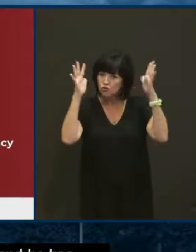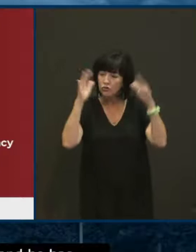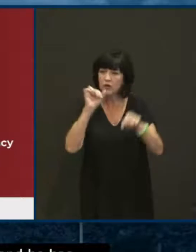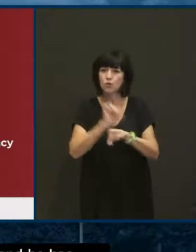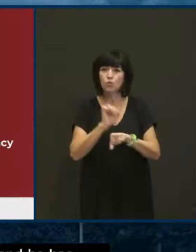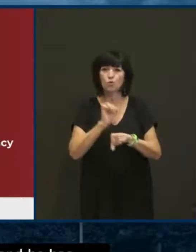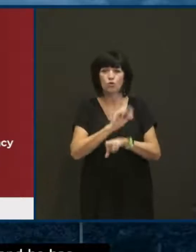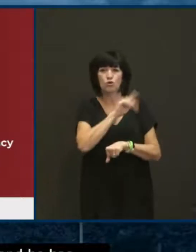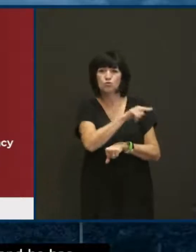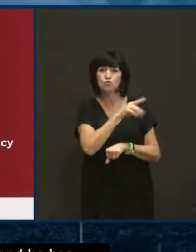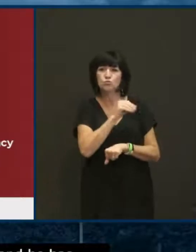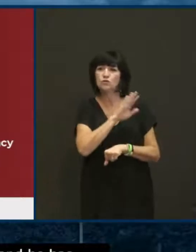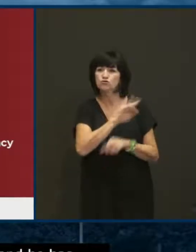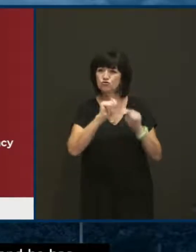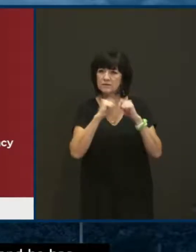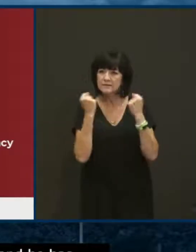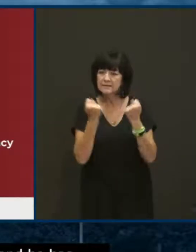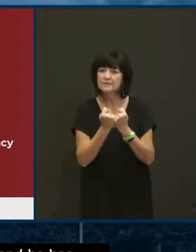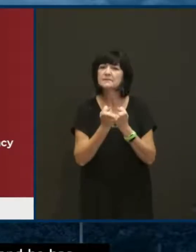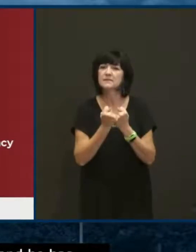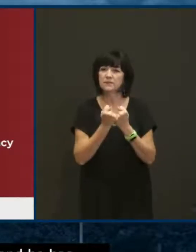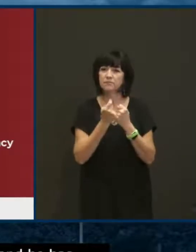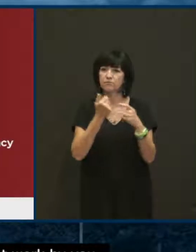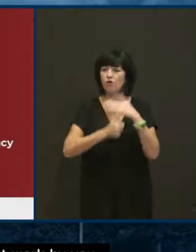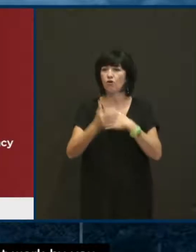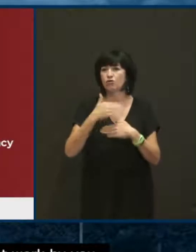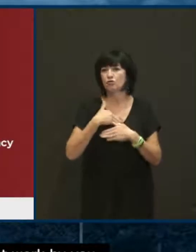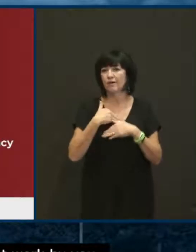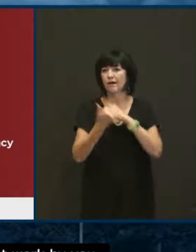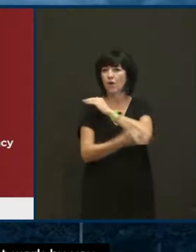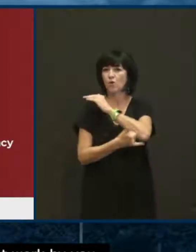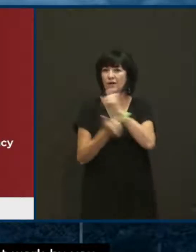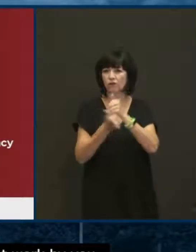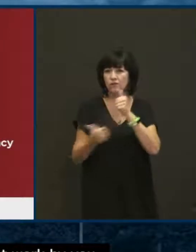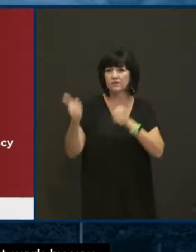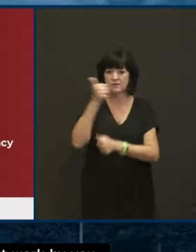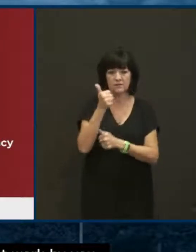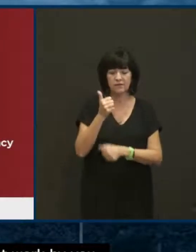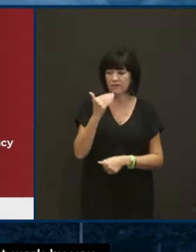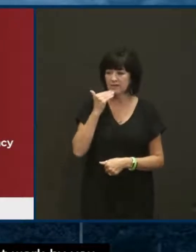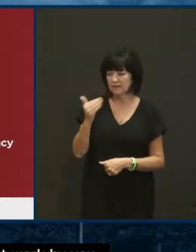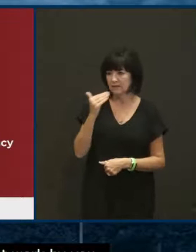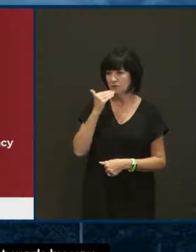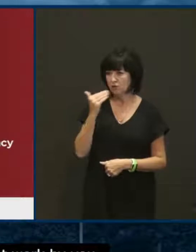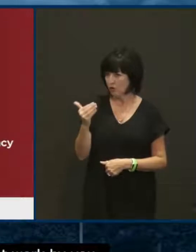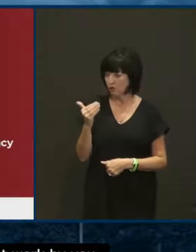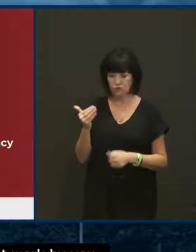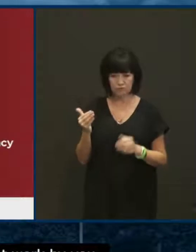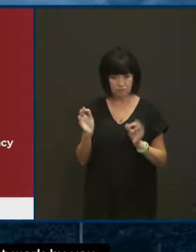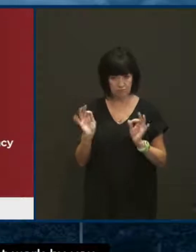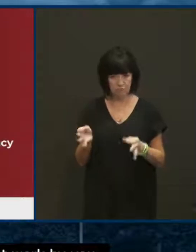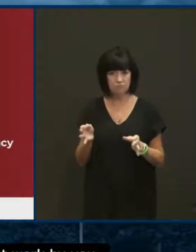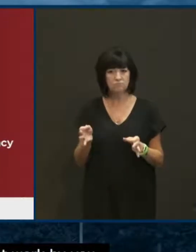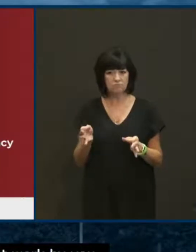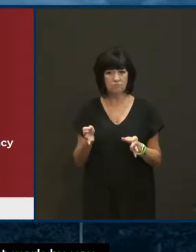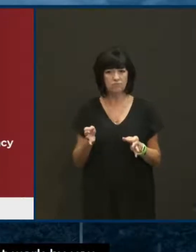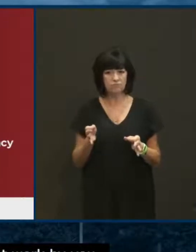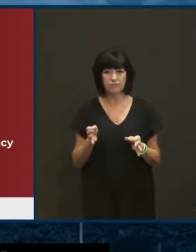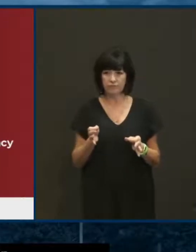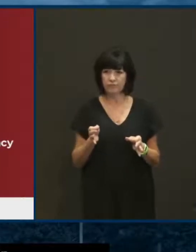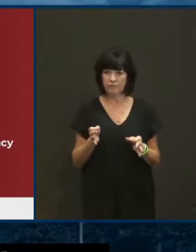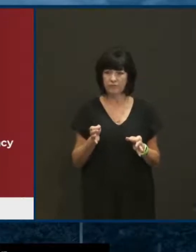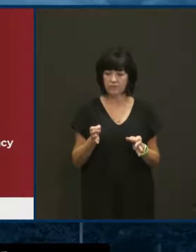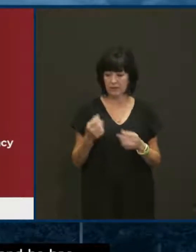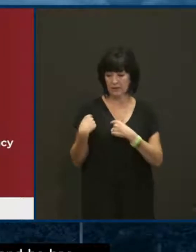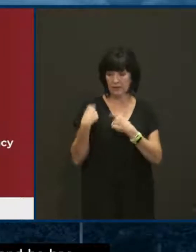you and your team, by our county executive and others that have chipped in. No, thank you, sir, and absolutely. It's been 2 very